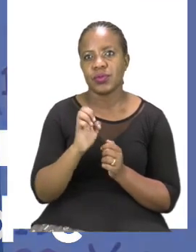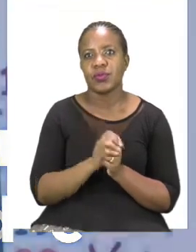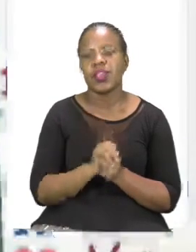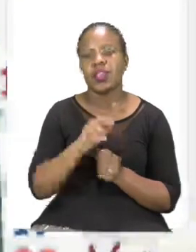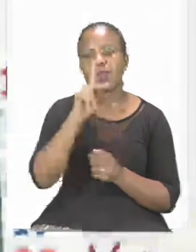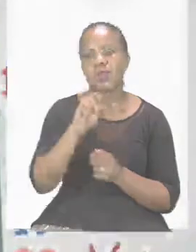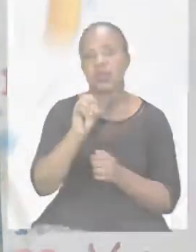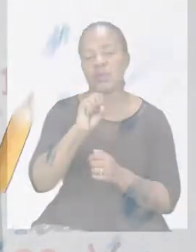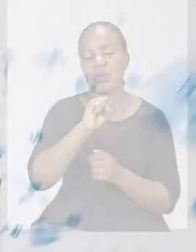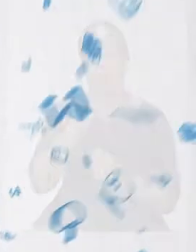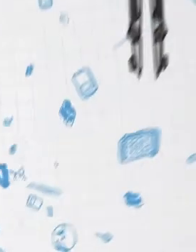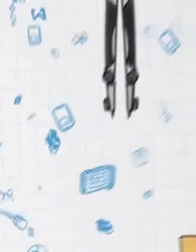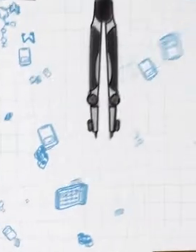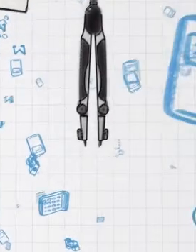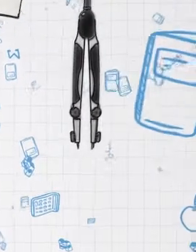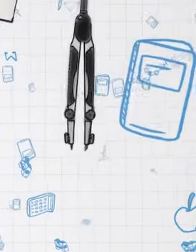pronouns.